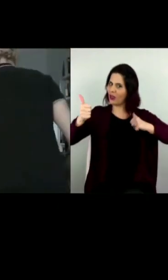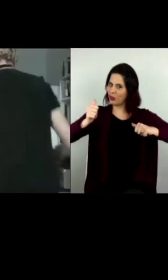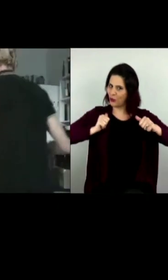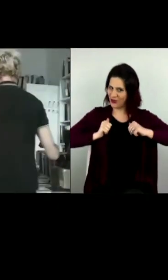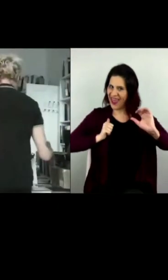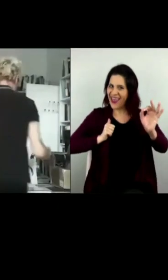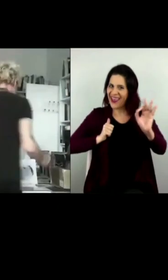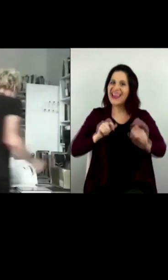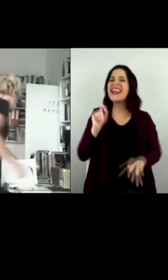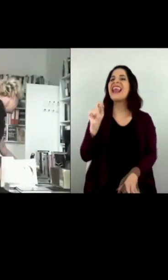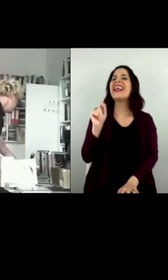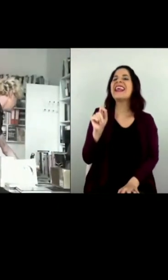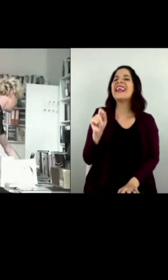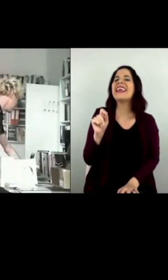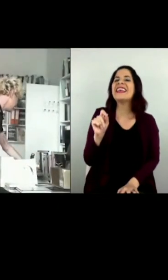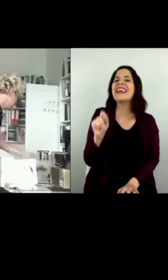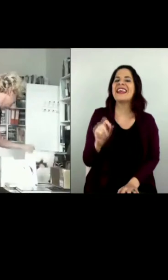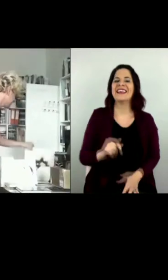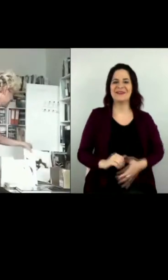Who is she? Yeah.